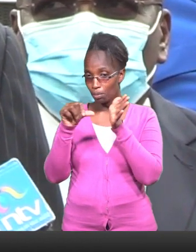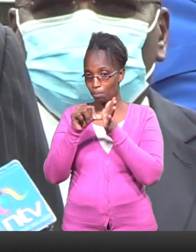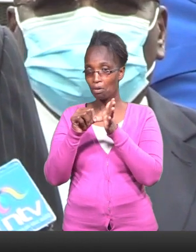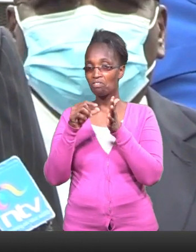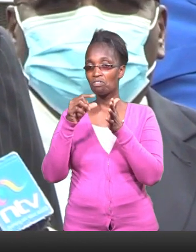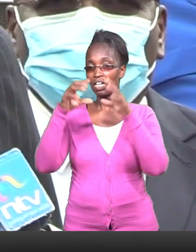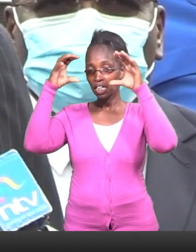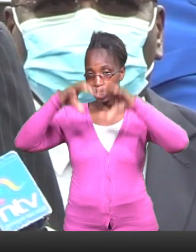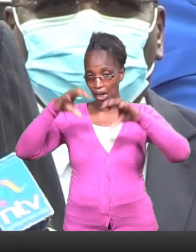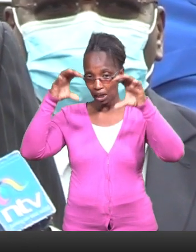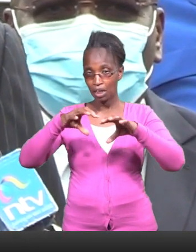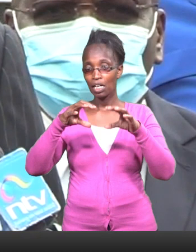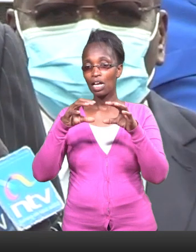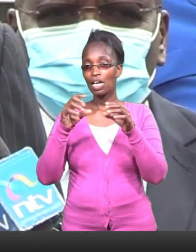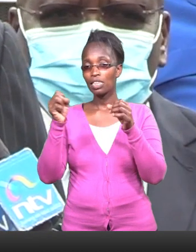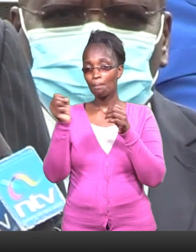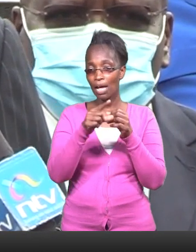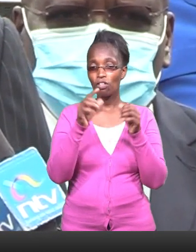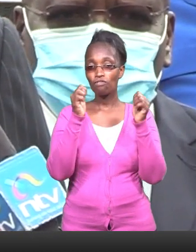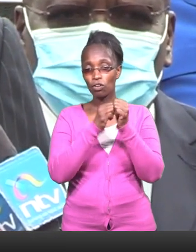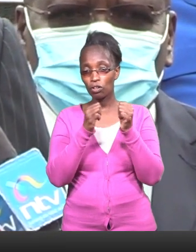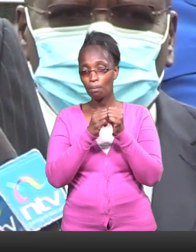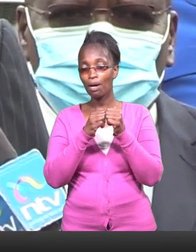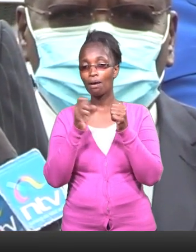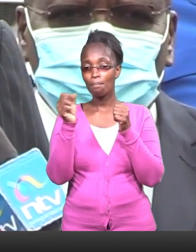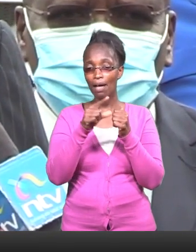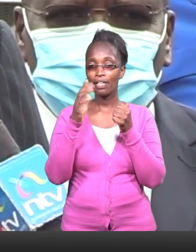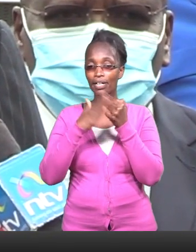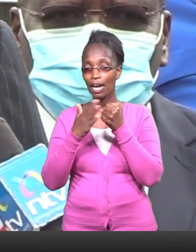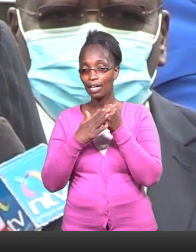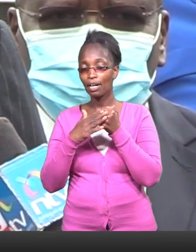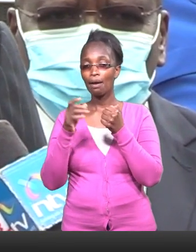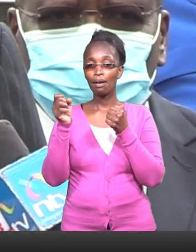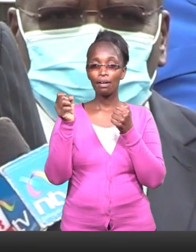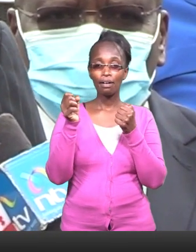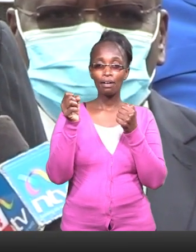short rains in October, December, and the long rains